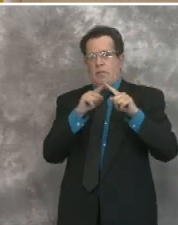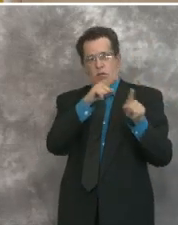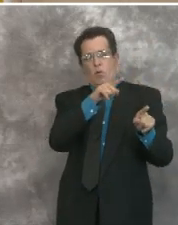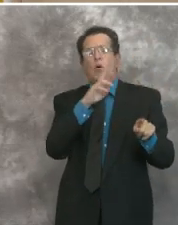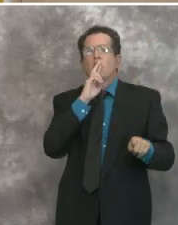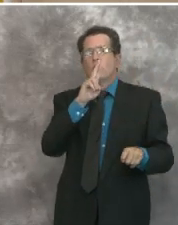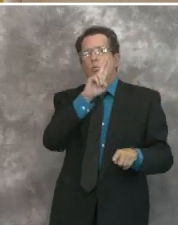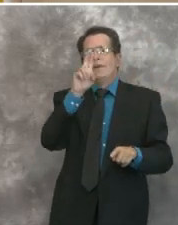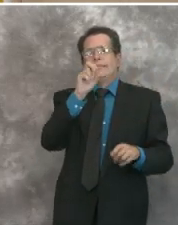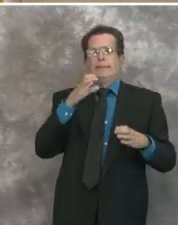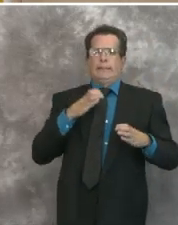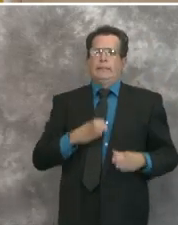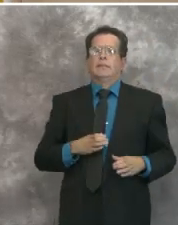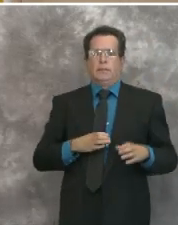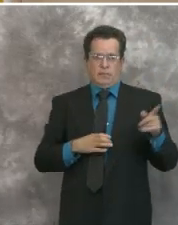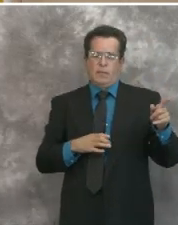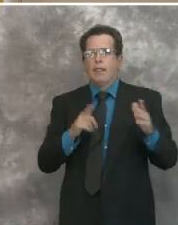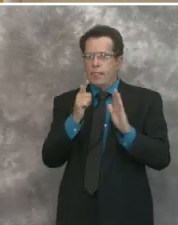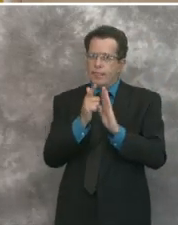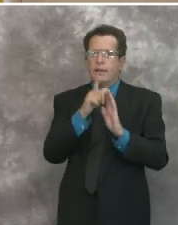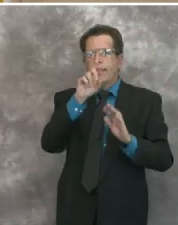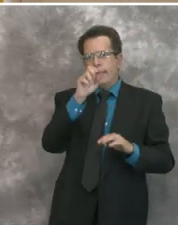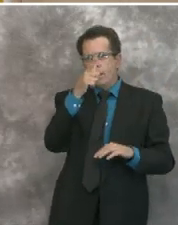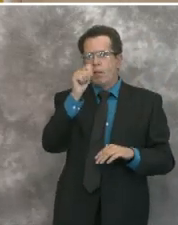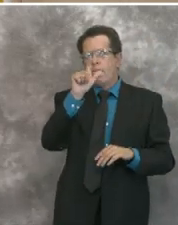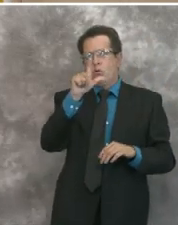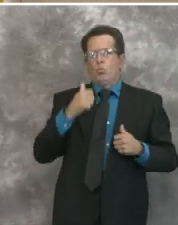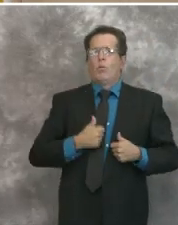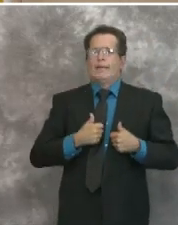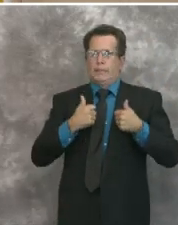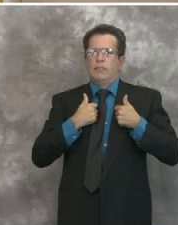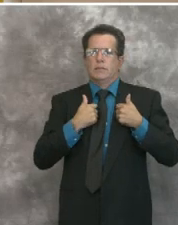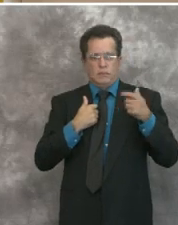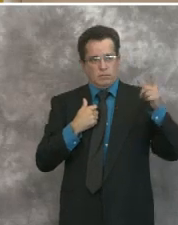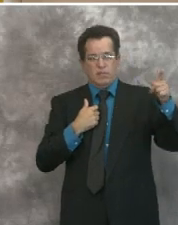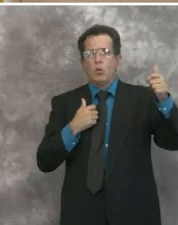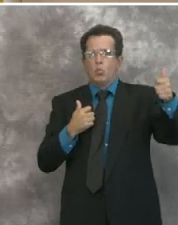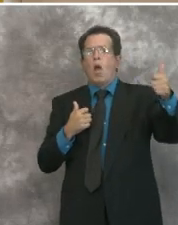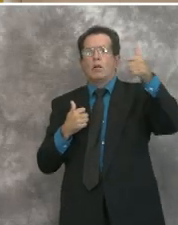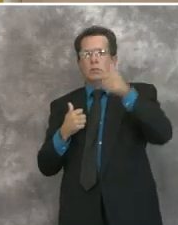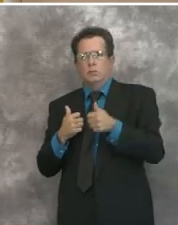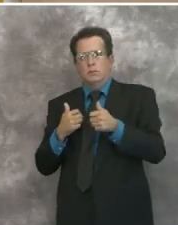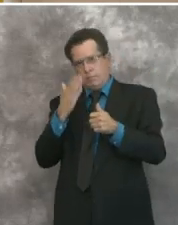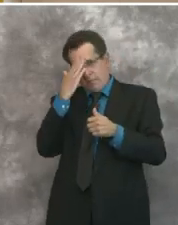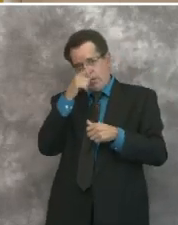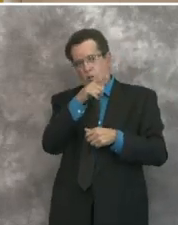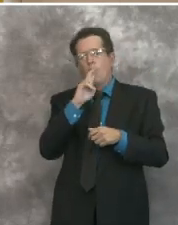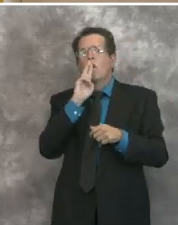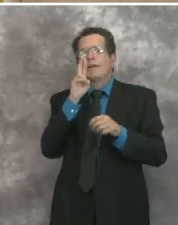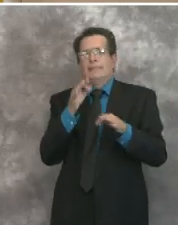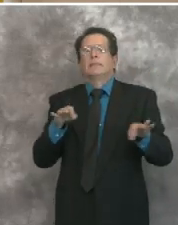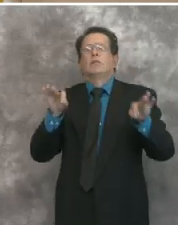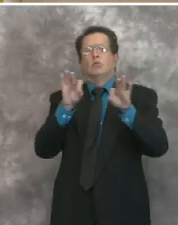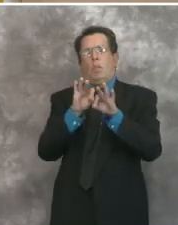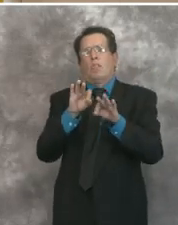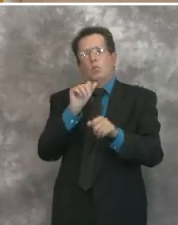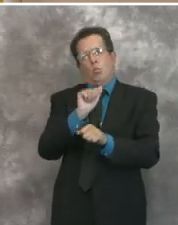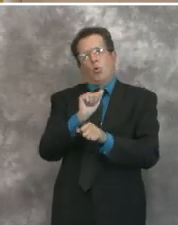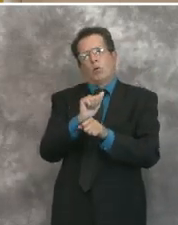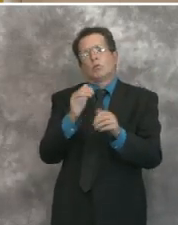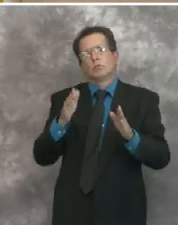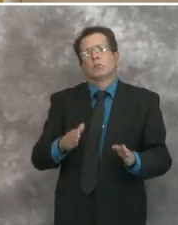or permanent legal residents, or they are crossing because they are essential workers. So